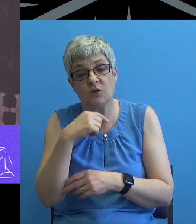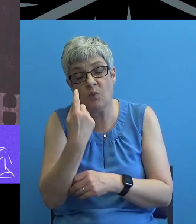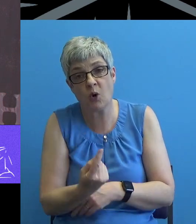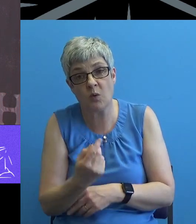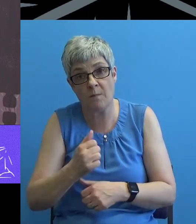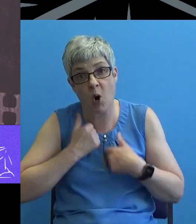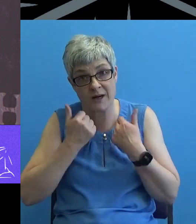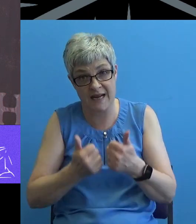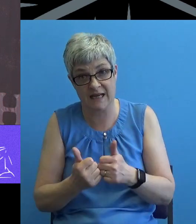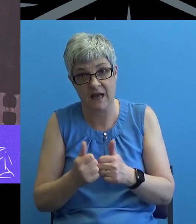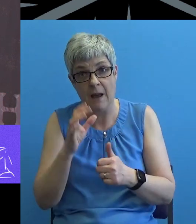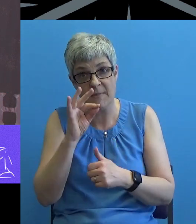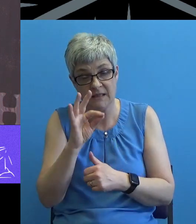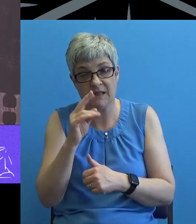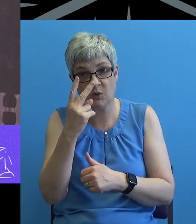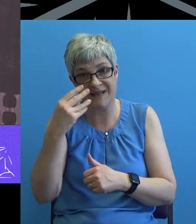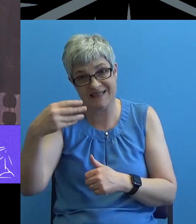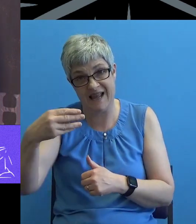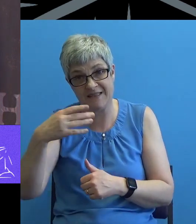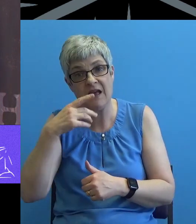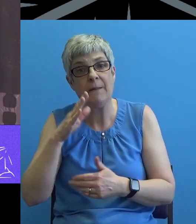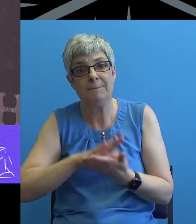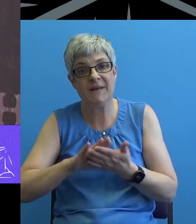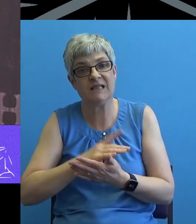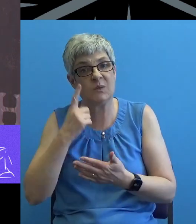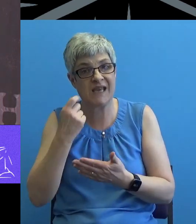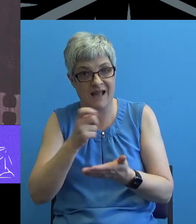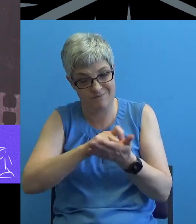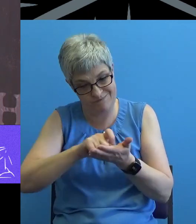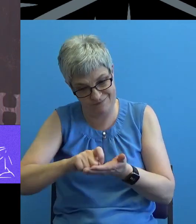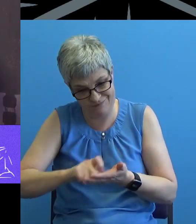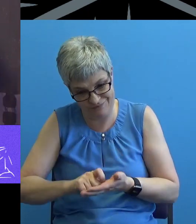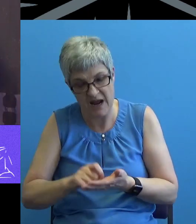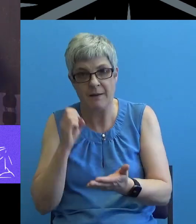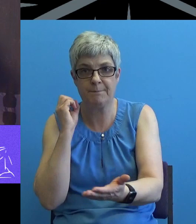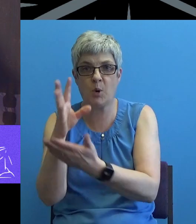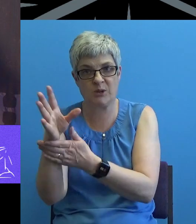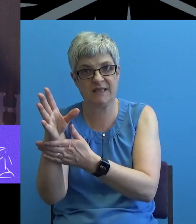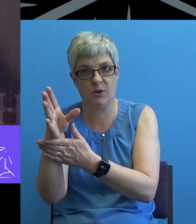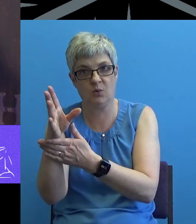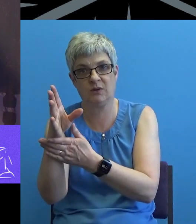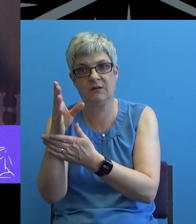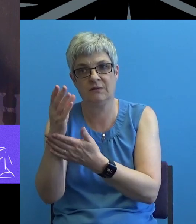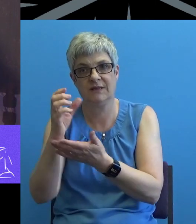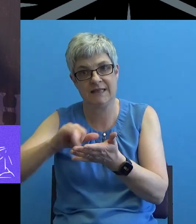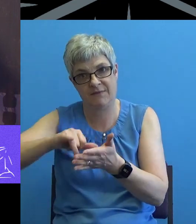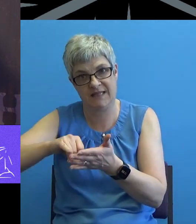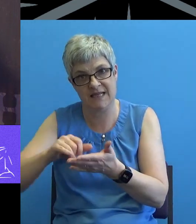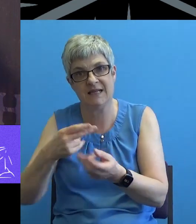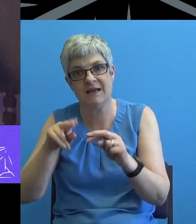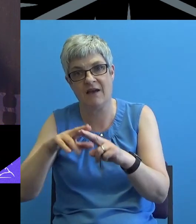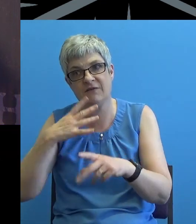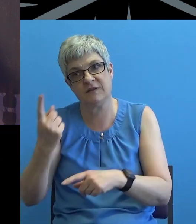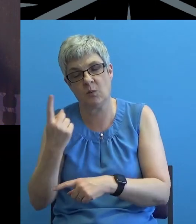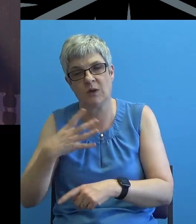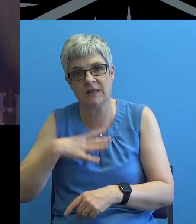29th, so that we can take note of that and get a DVD copy to someone who wants and needs